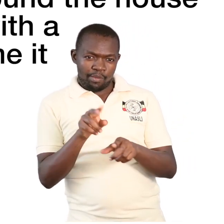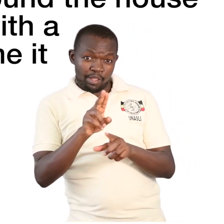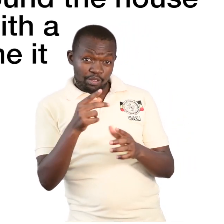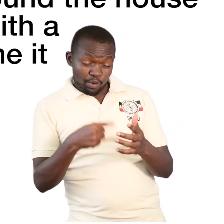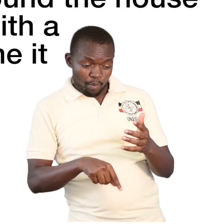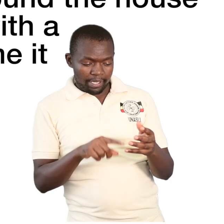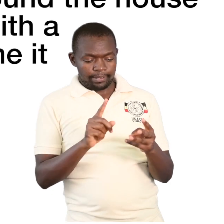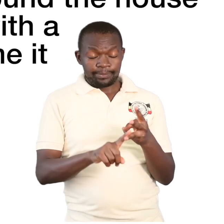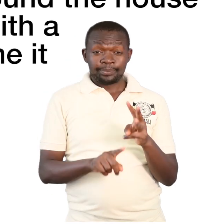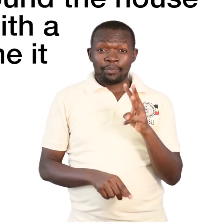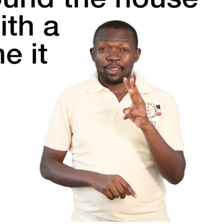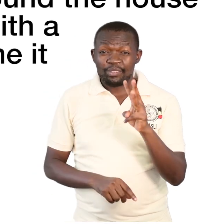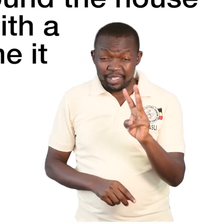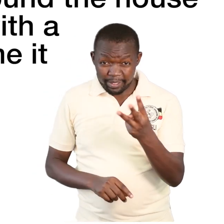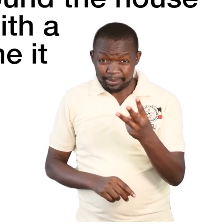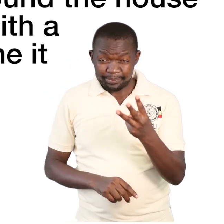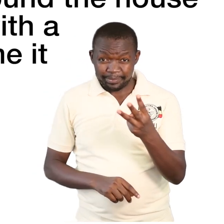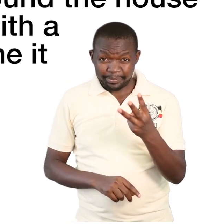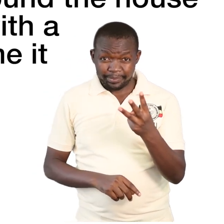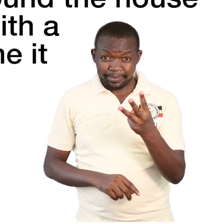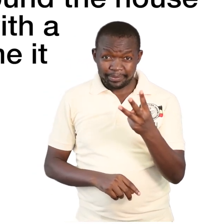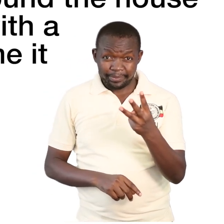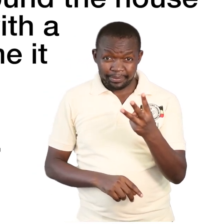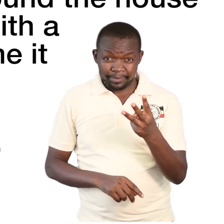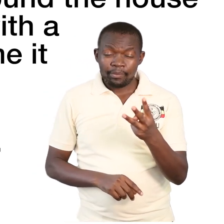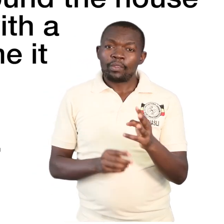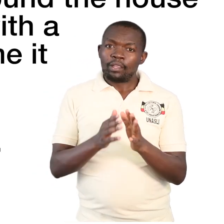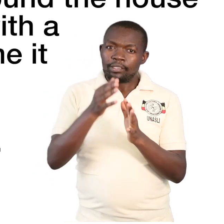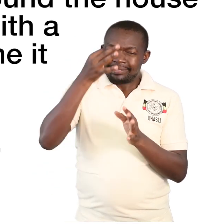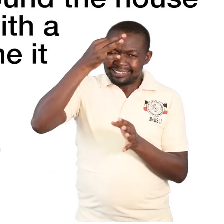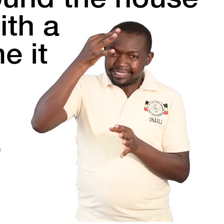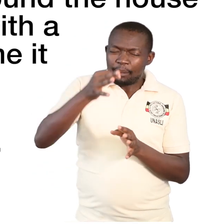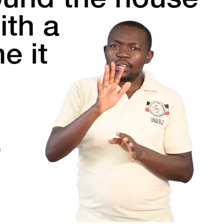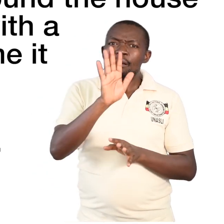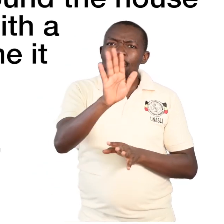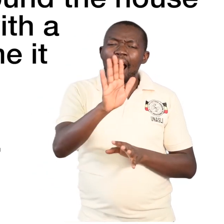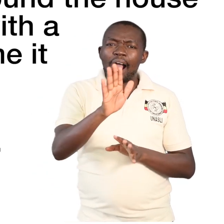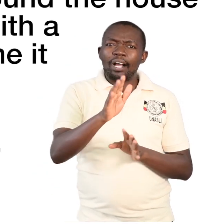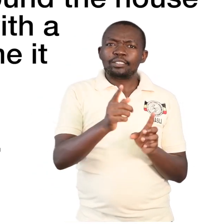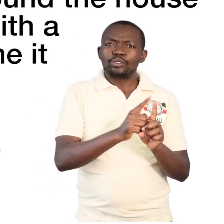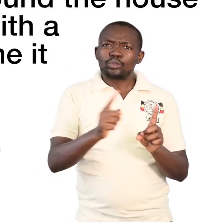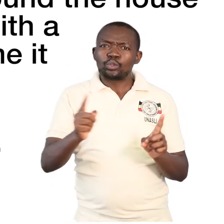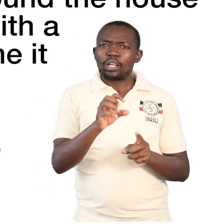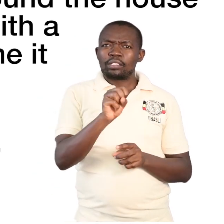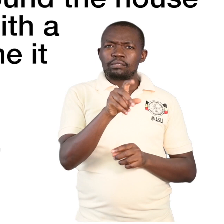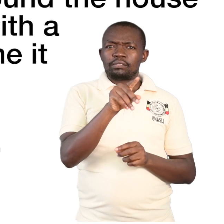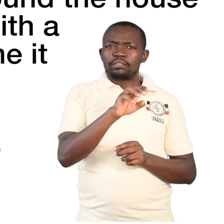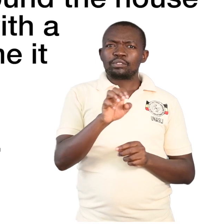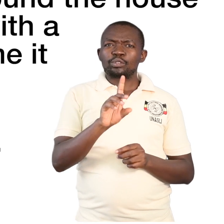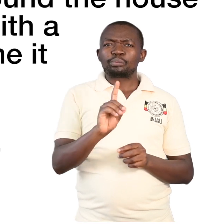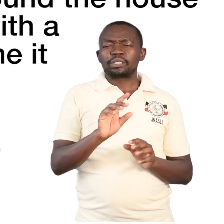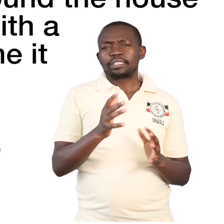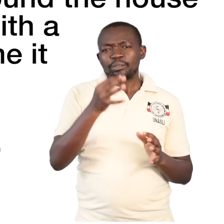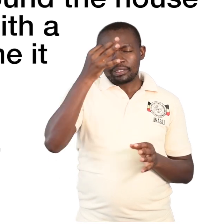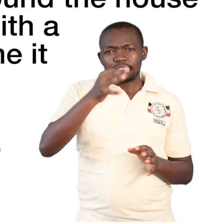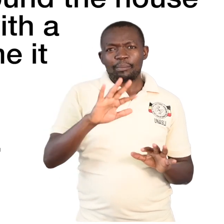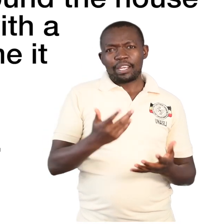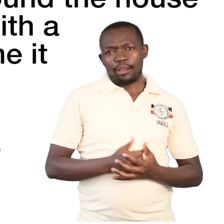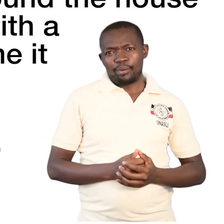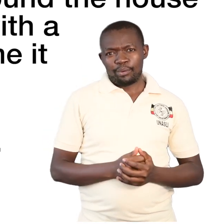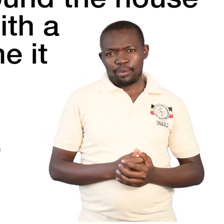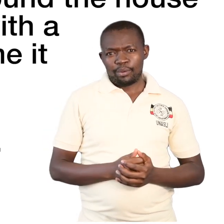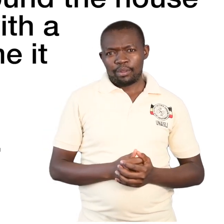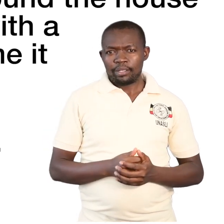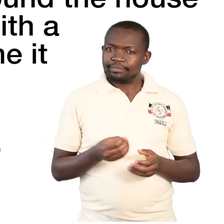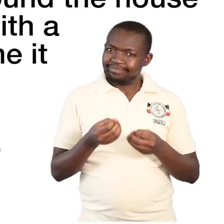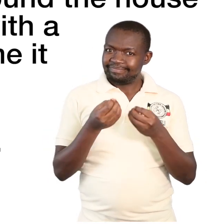2. Procedure number 3, determine your speed. How will you determine your speed?